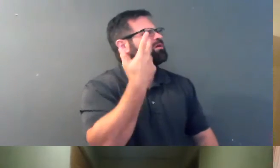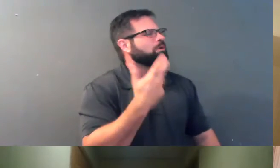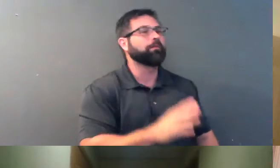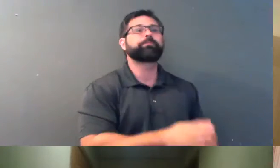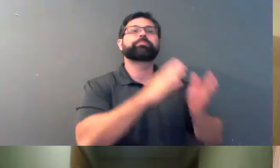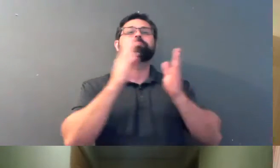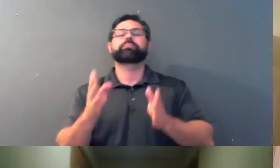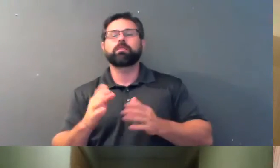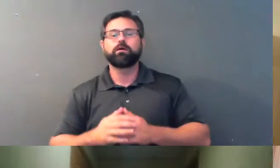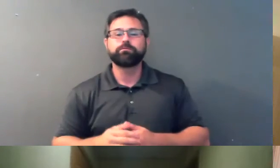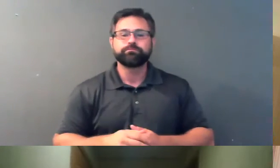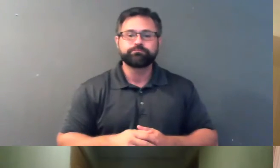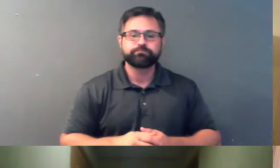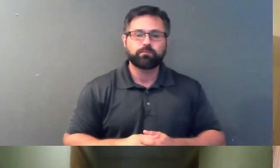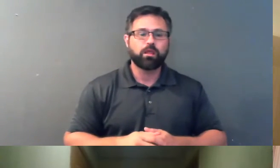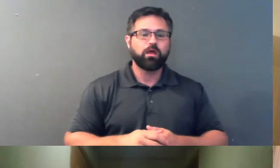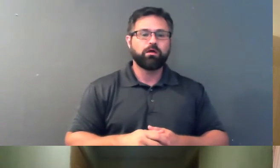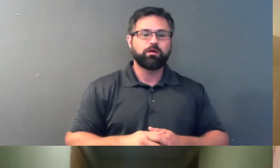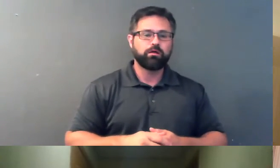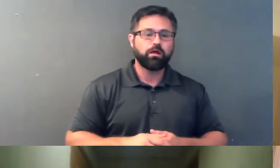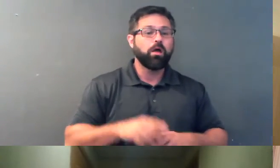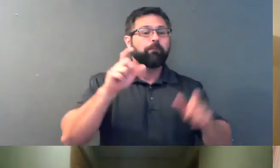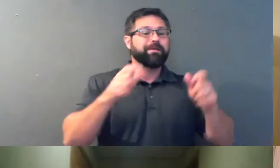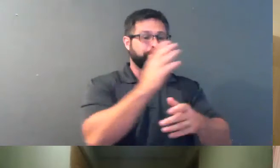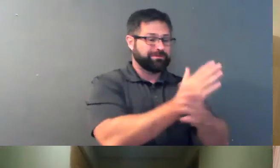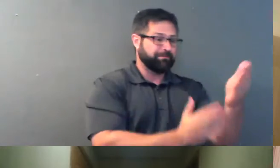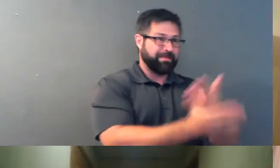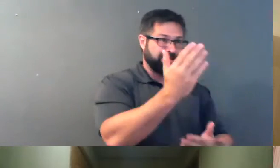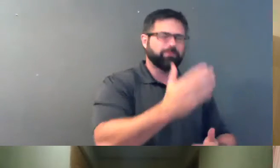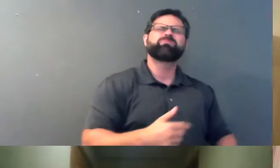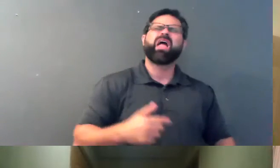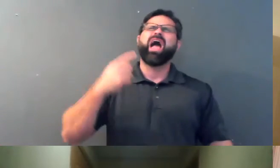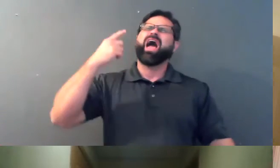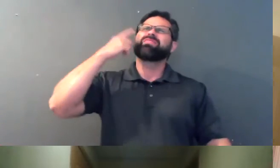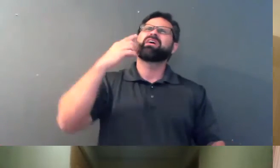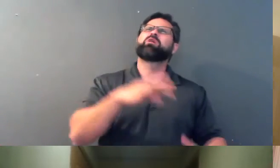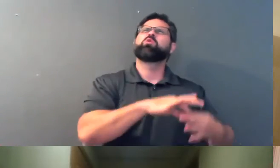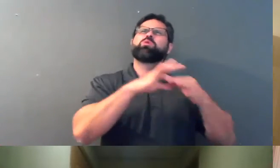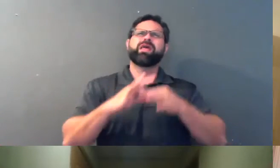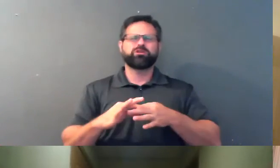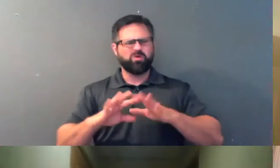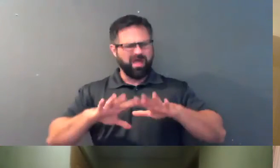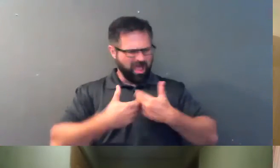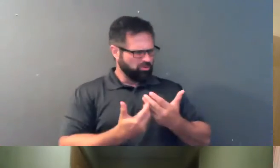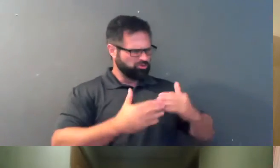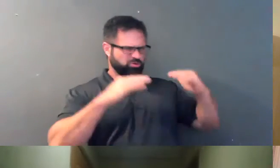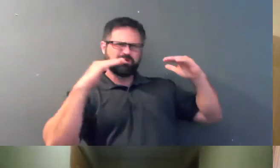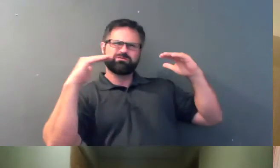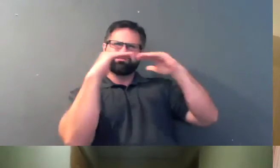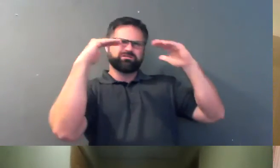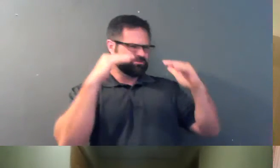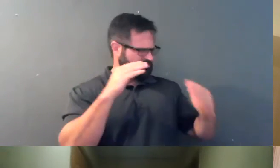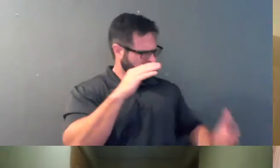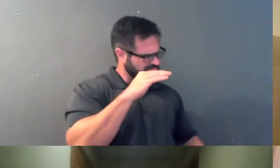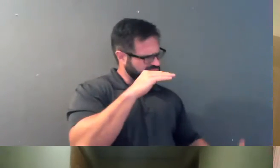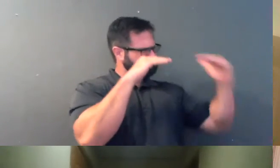restorative transformative justice along with forms of crisis support that are free from any coercion and are based in, or at